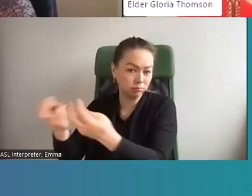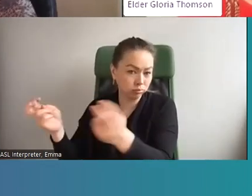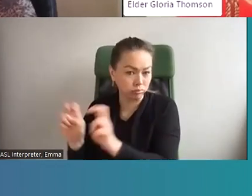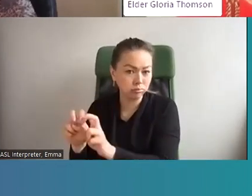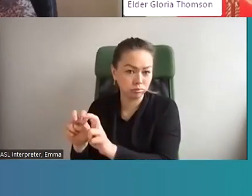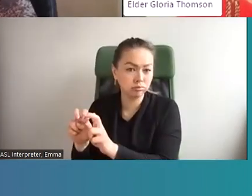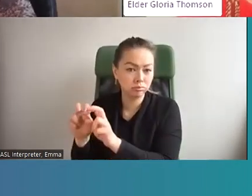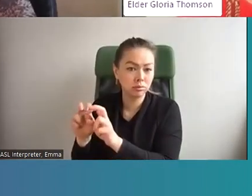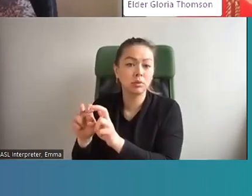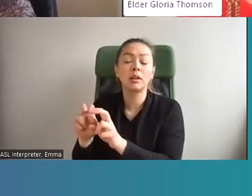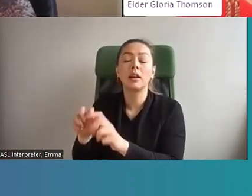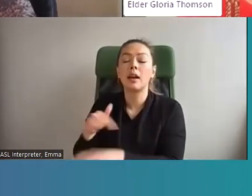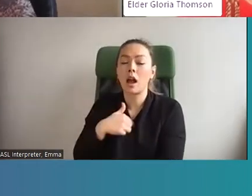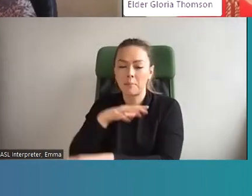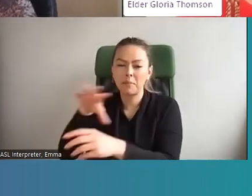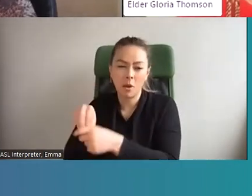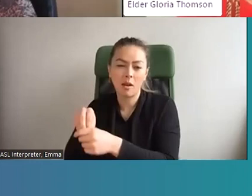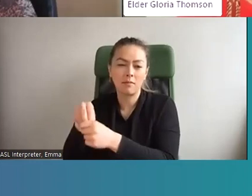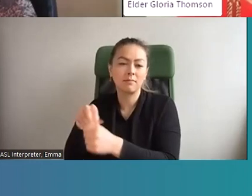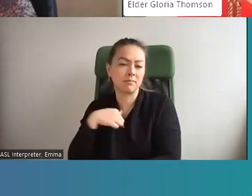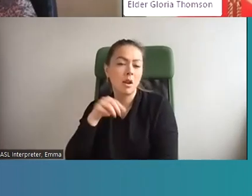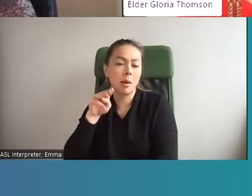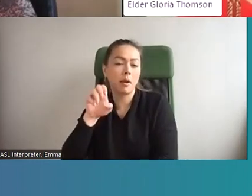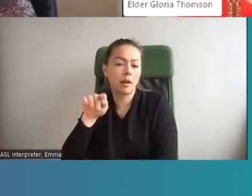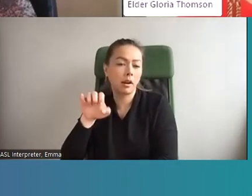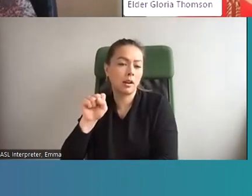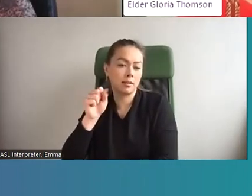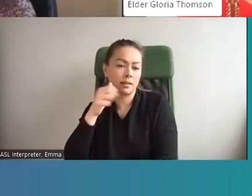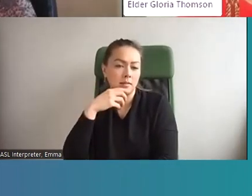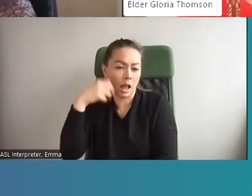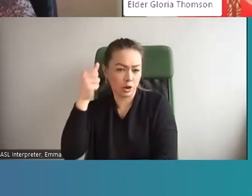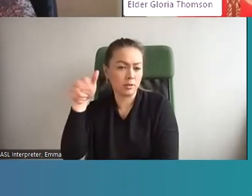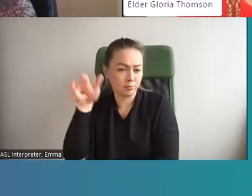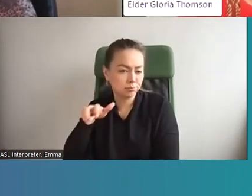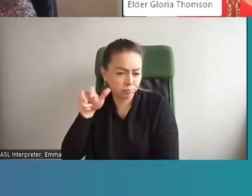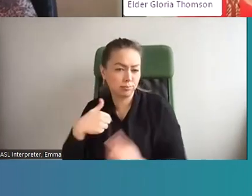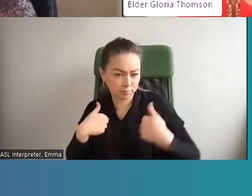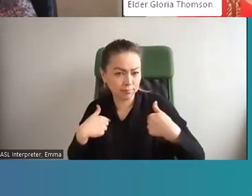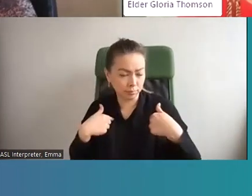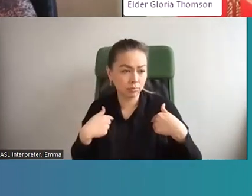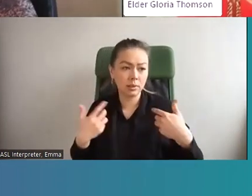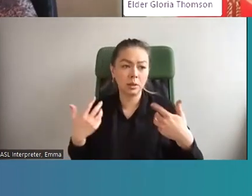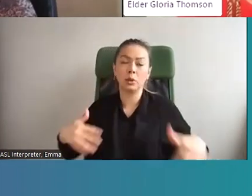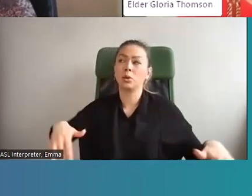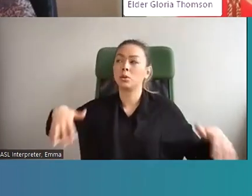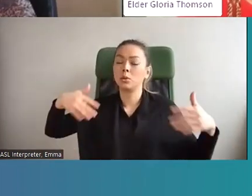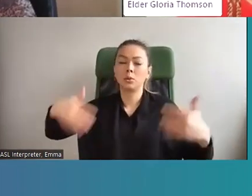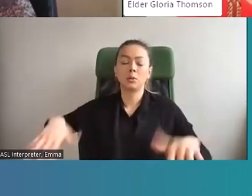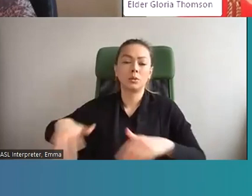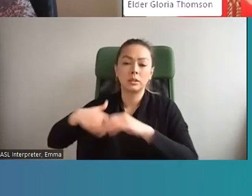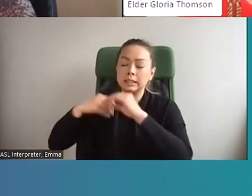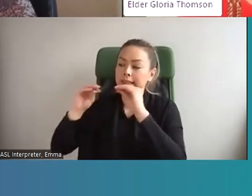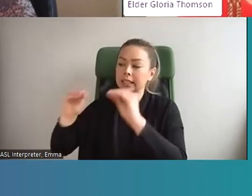Métis elder. And we have done some really marvelous teaching as a